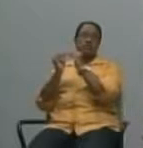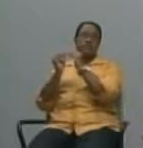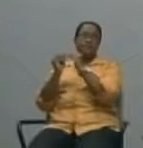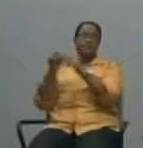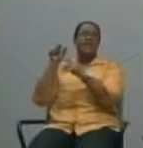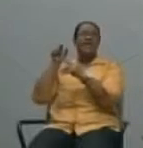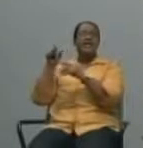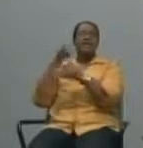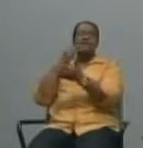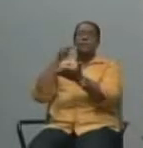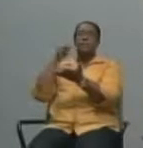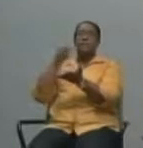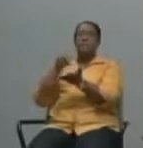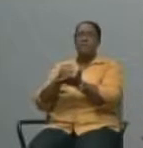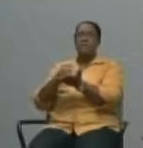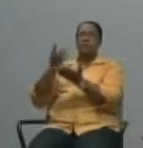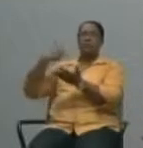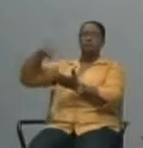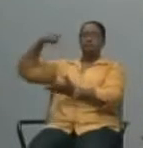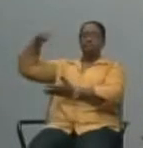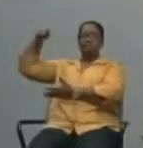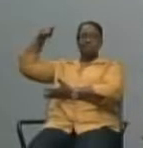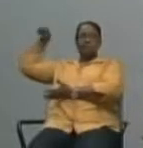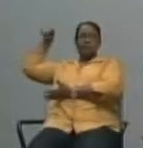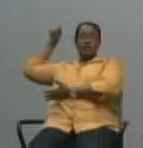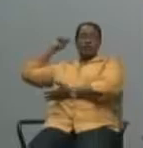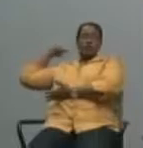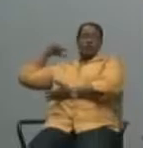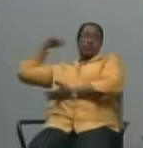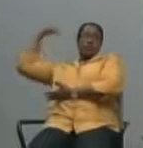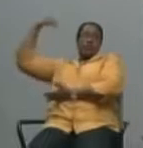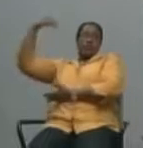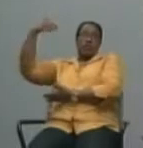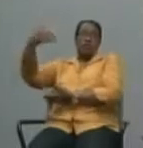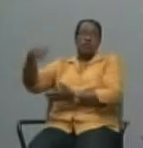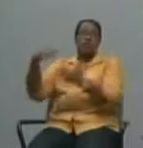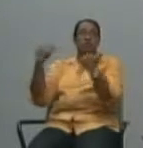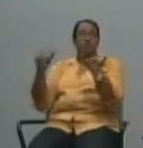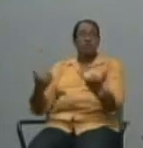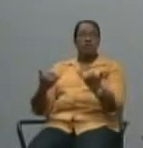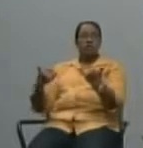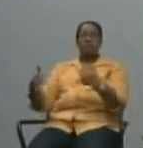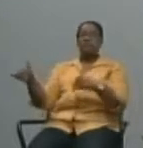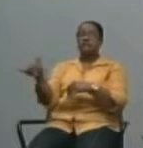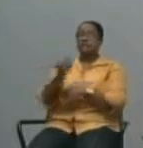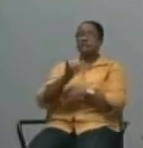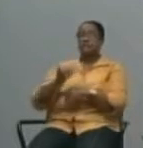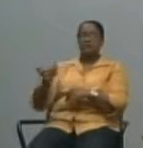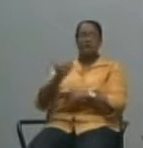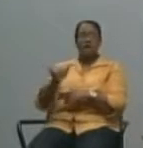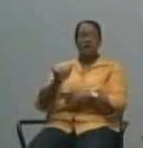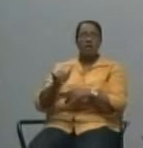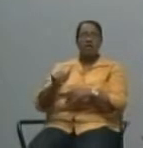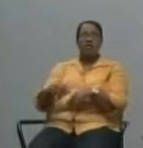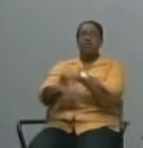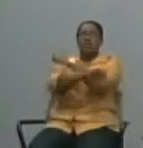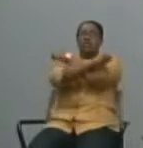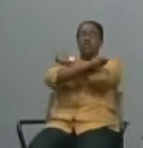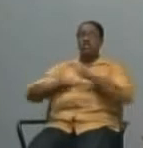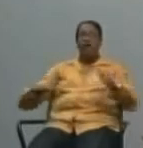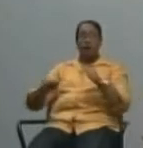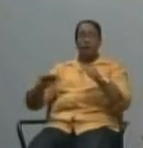message did not lose anything of its originality and sharpness. What